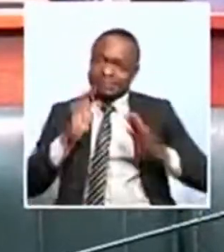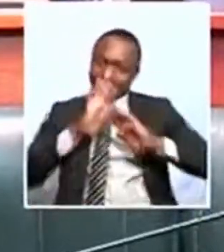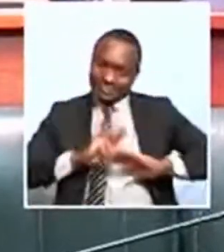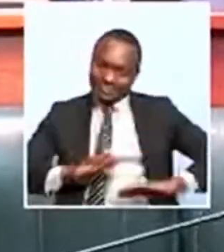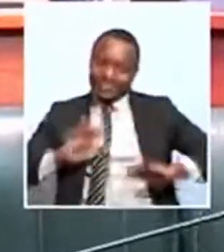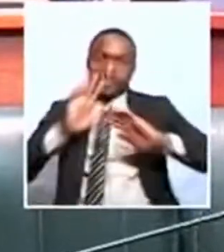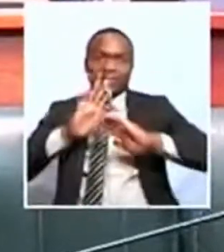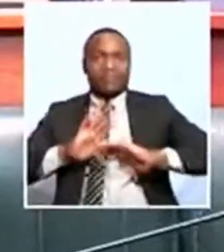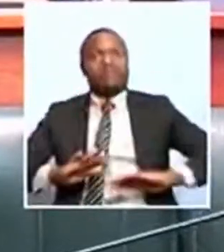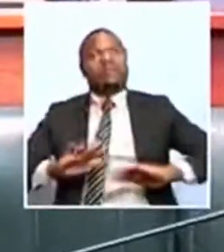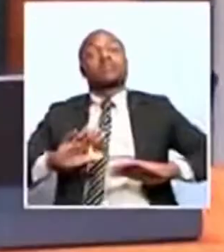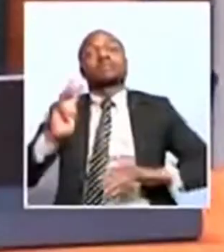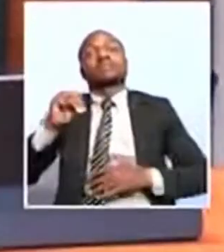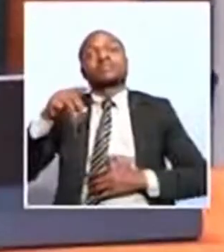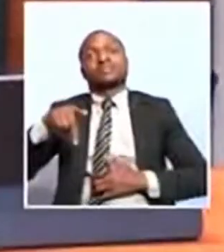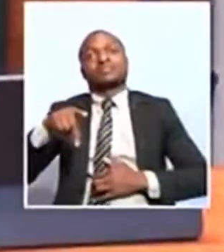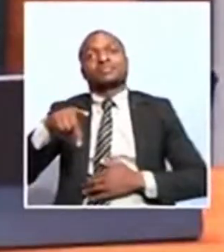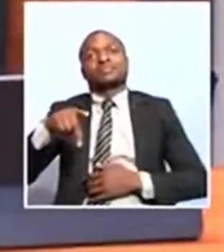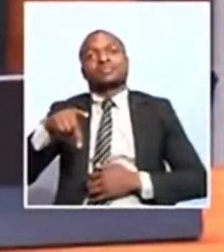Member.